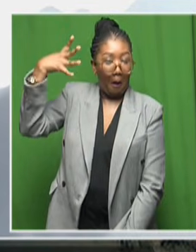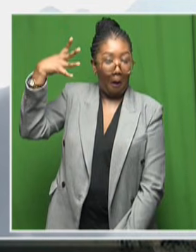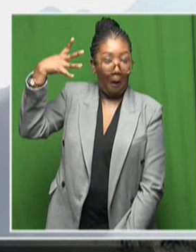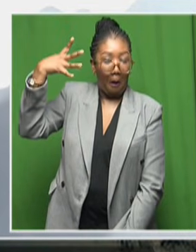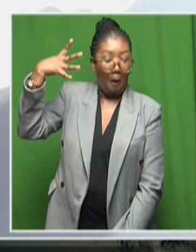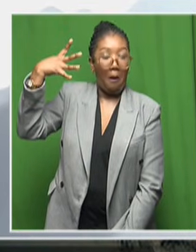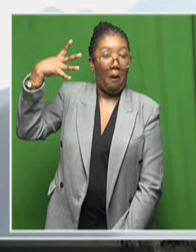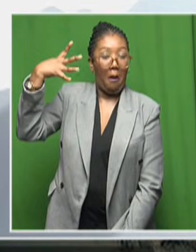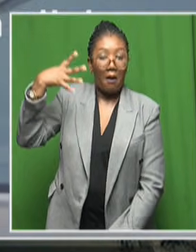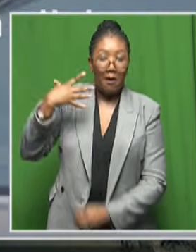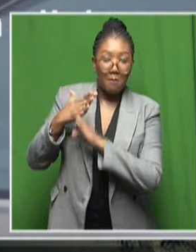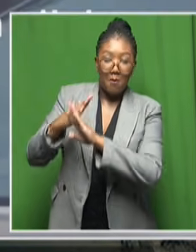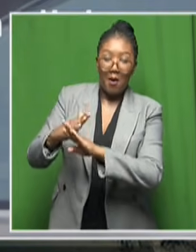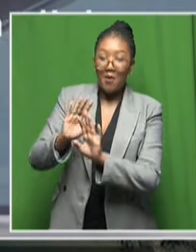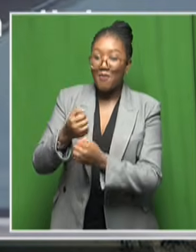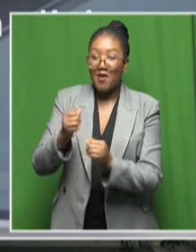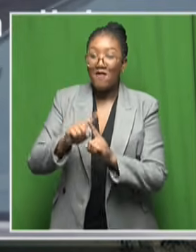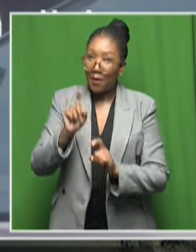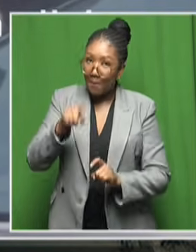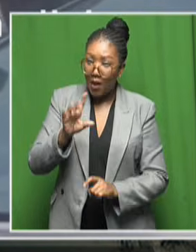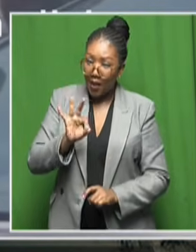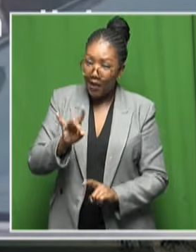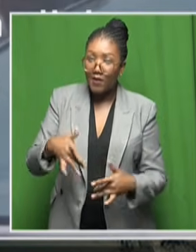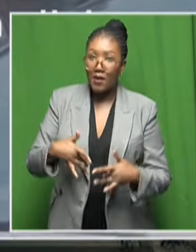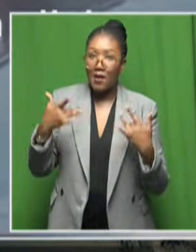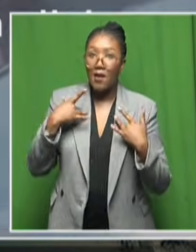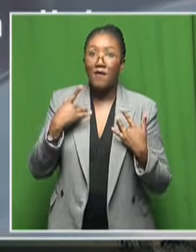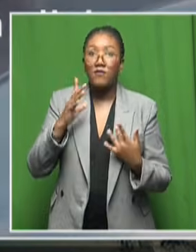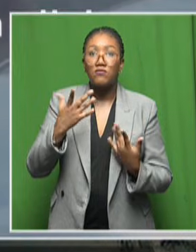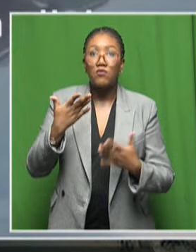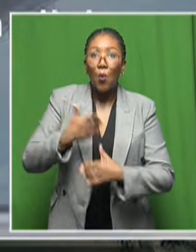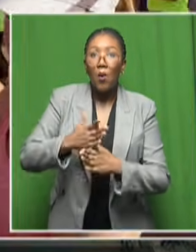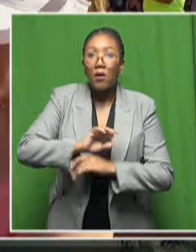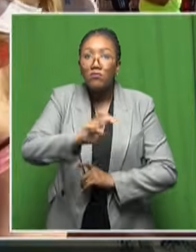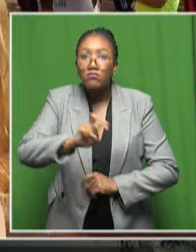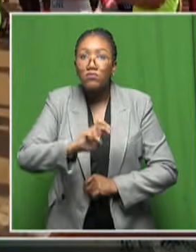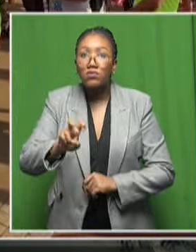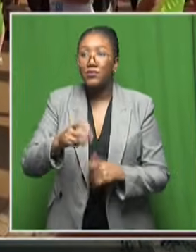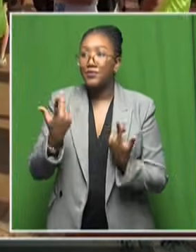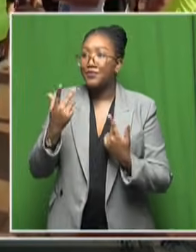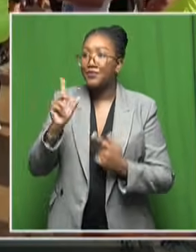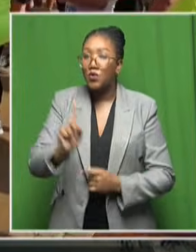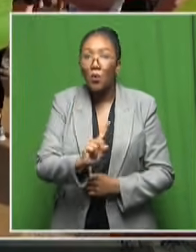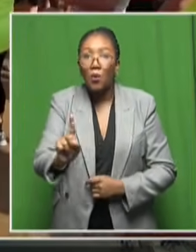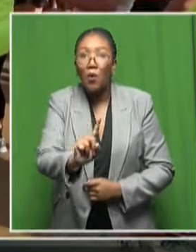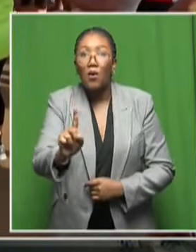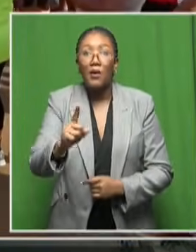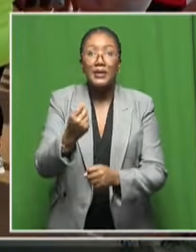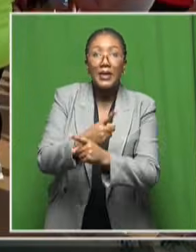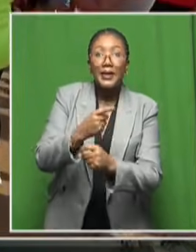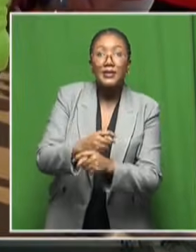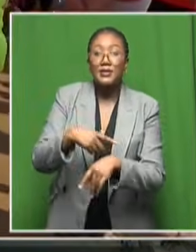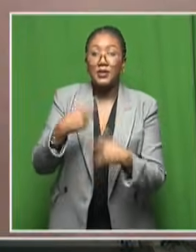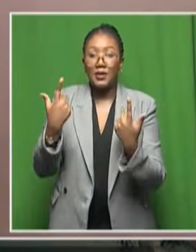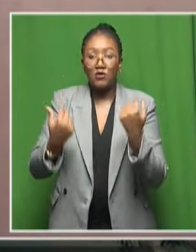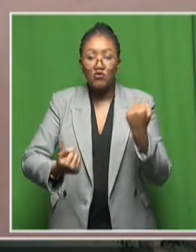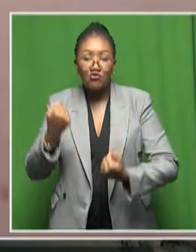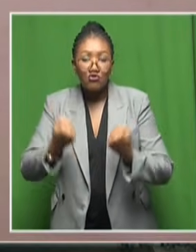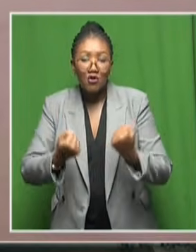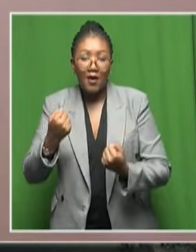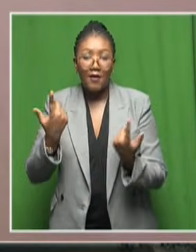completely eliminate this. It's not realistic. But we want to tell people, let's be sun smart. And there's easy tips to follow. Yeah,